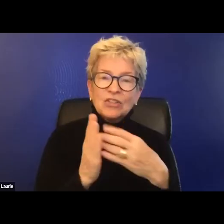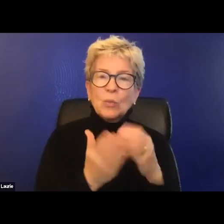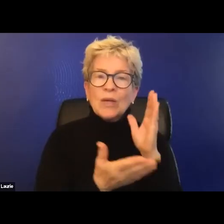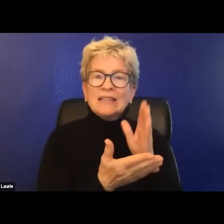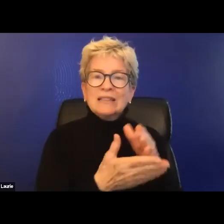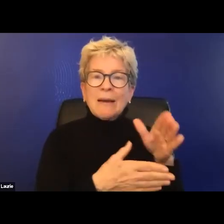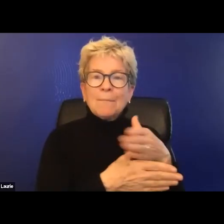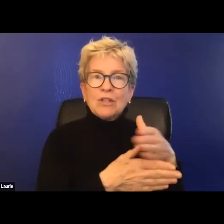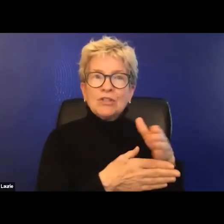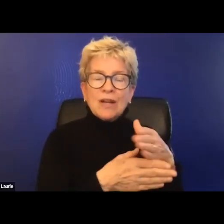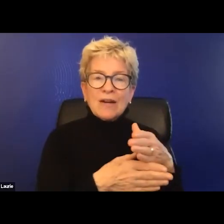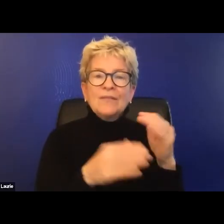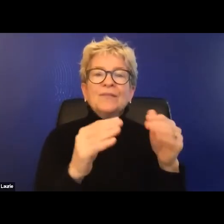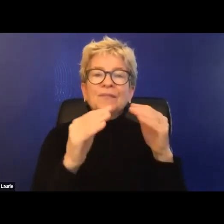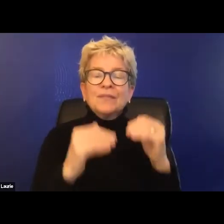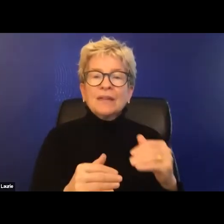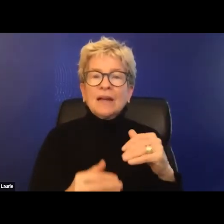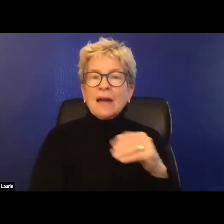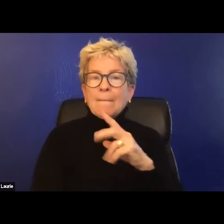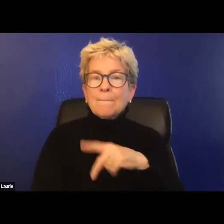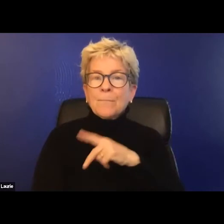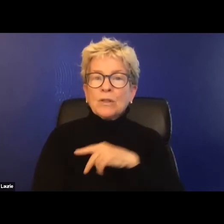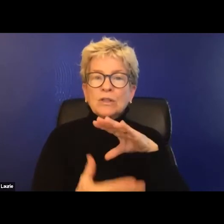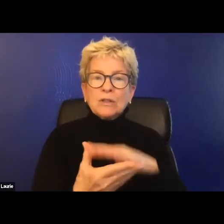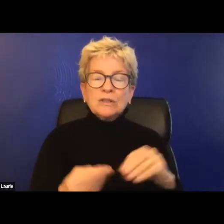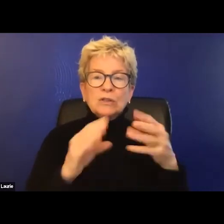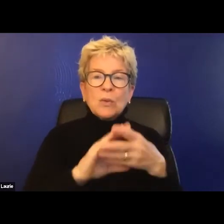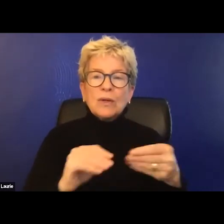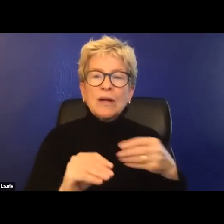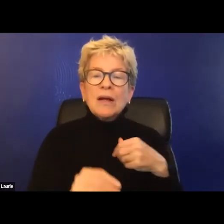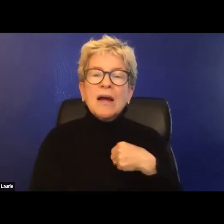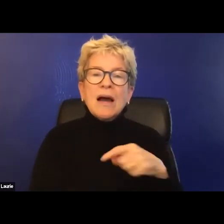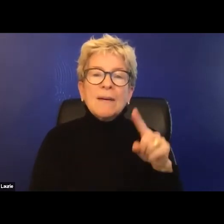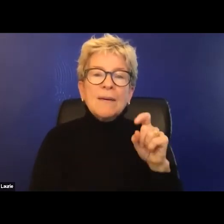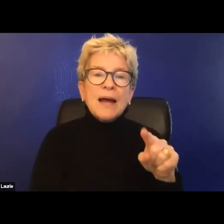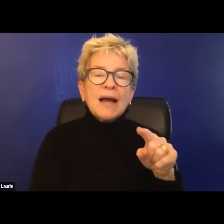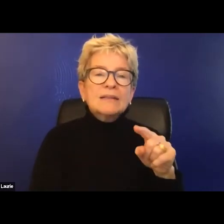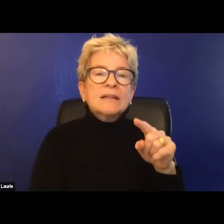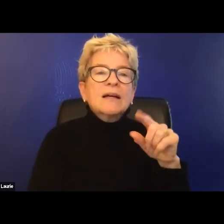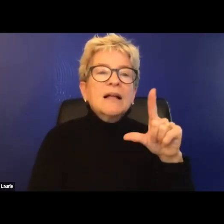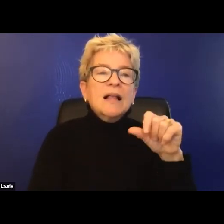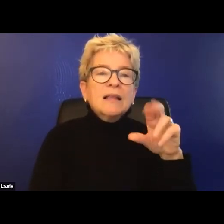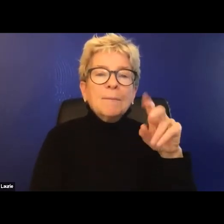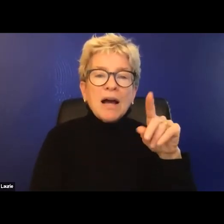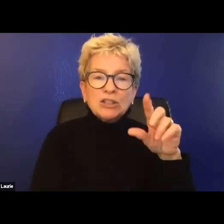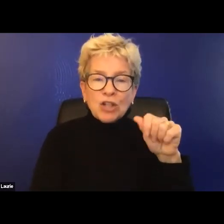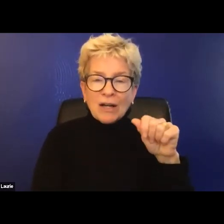our personal stories. And I'm going to ask Bipasha to make the introduction today.